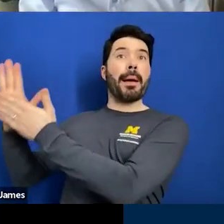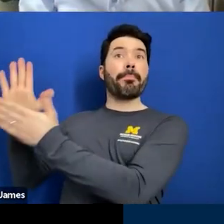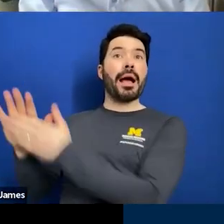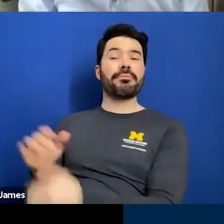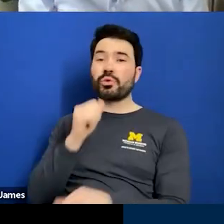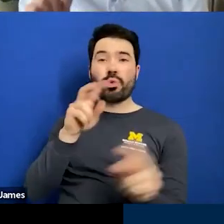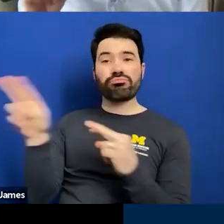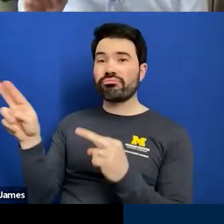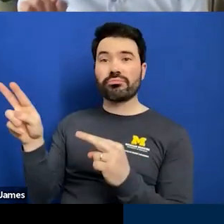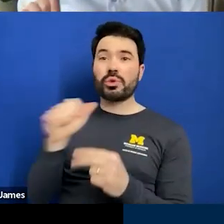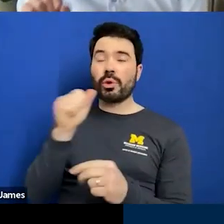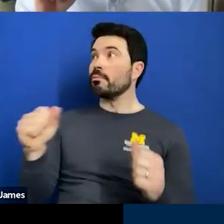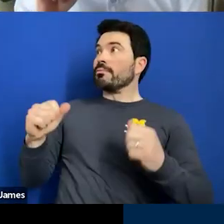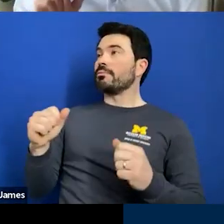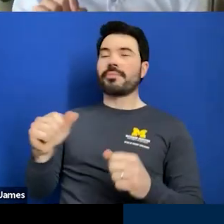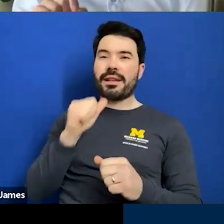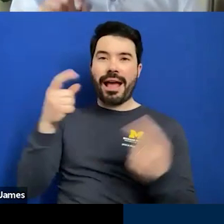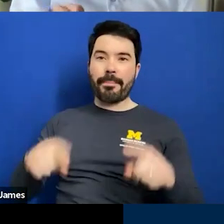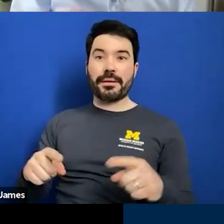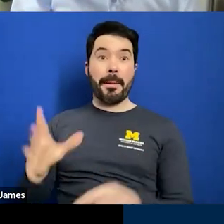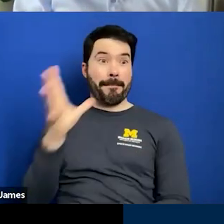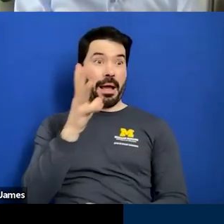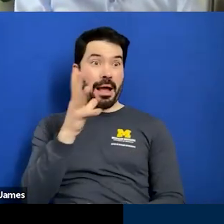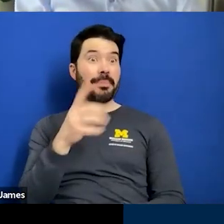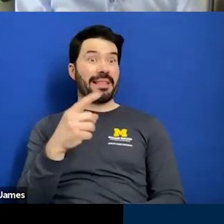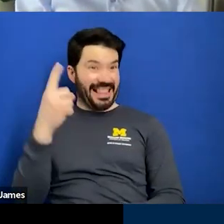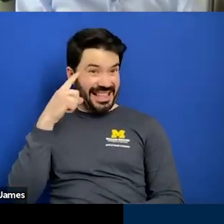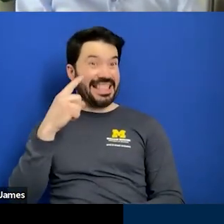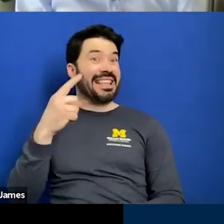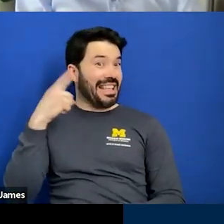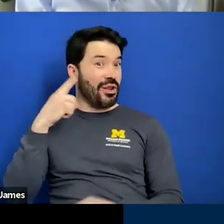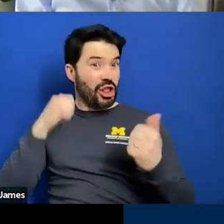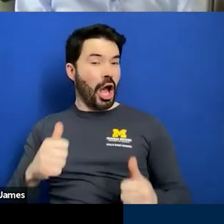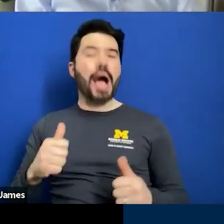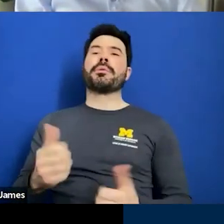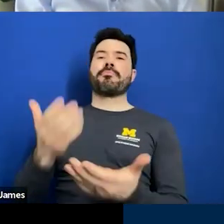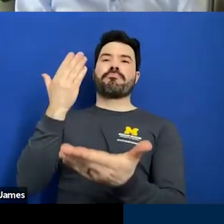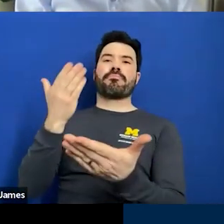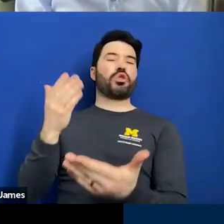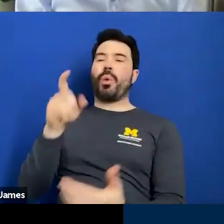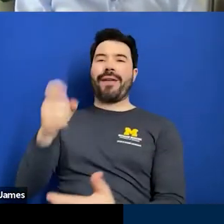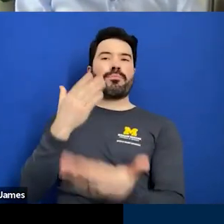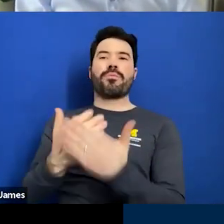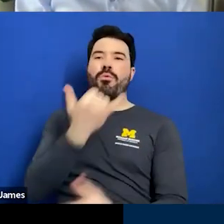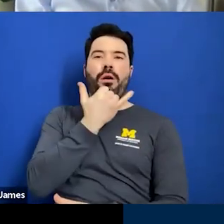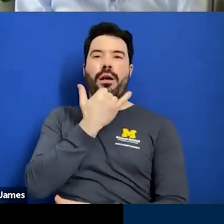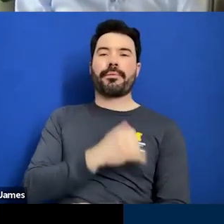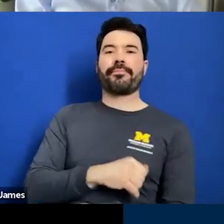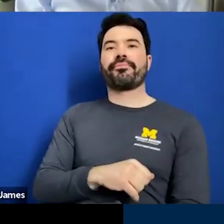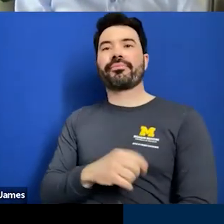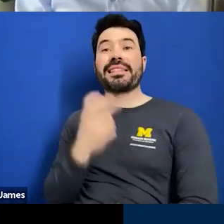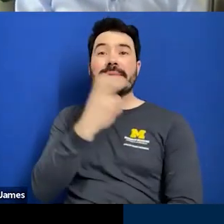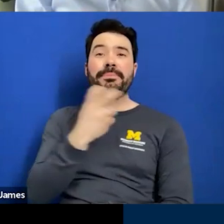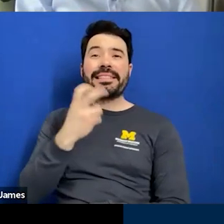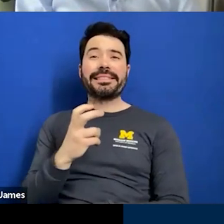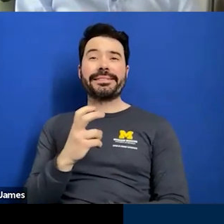that there's hearing loss, that is hearing loss until proven otherwise. Speech delay and cutesy